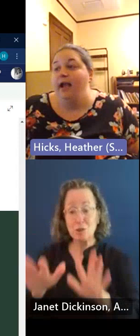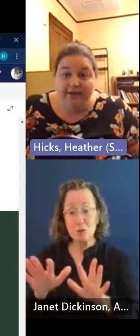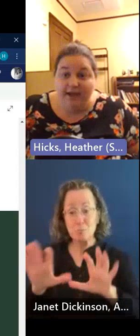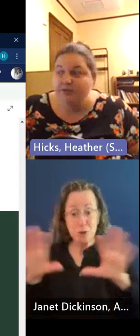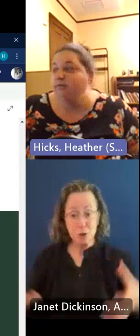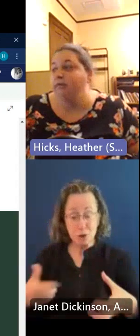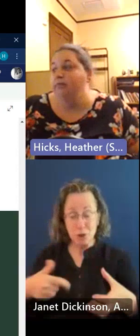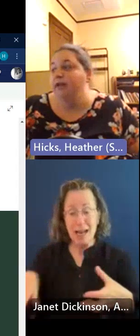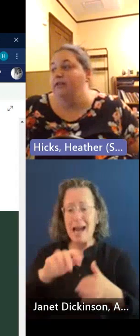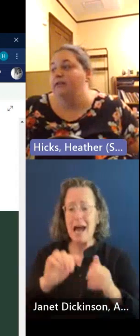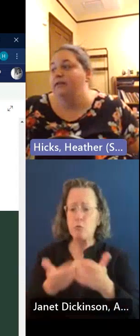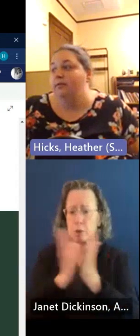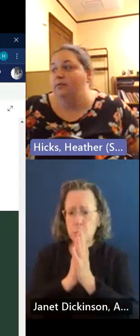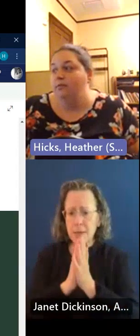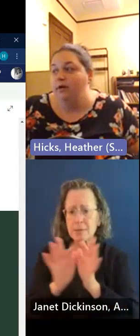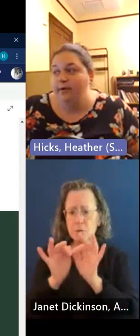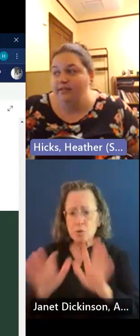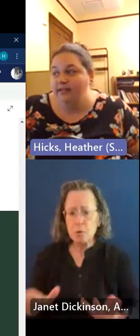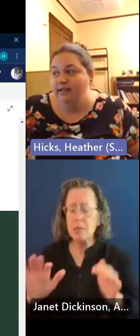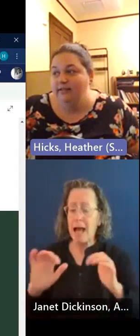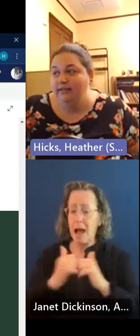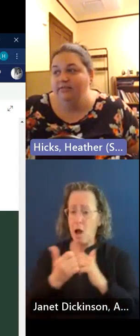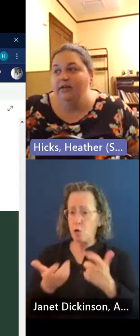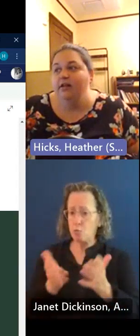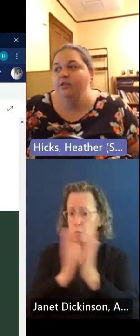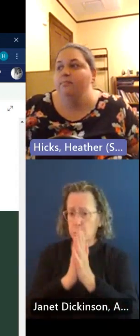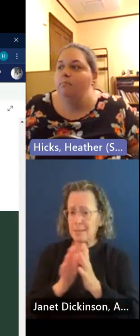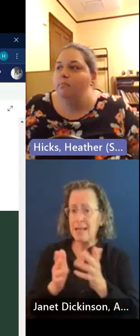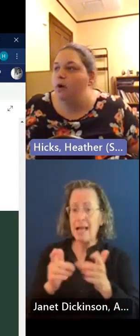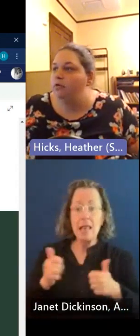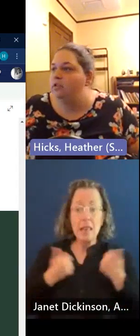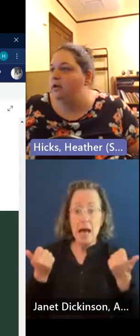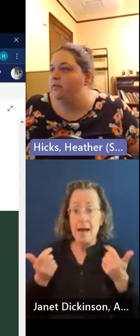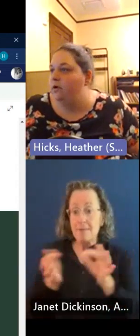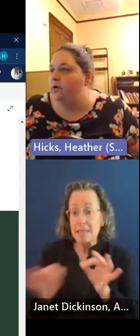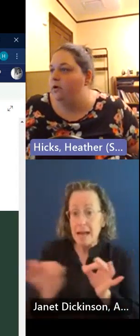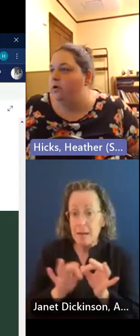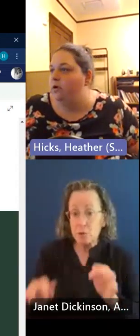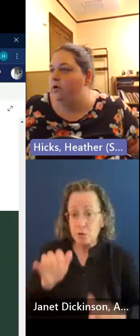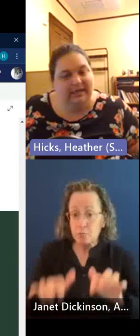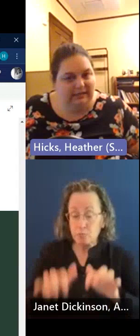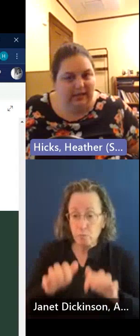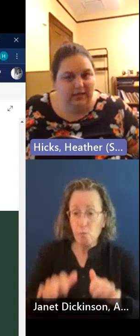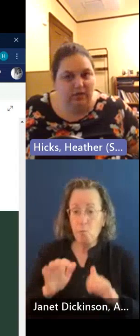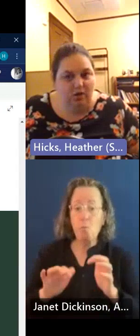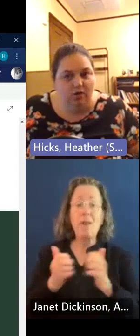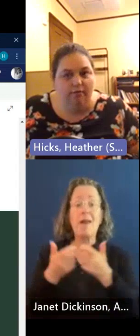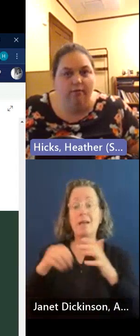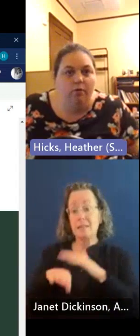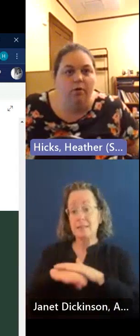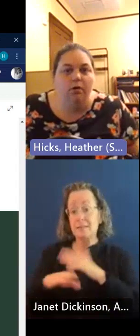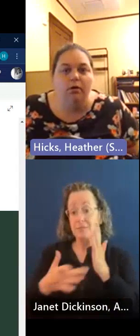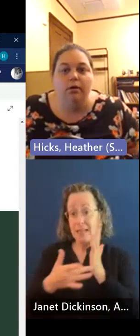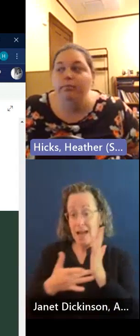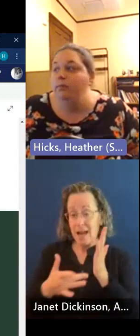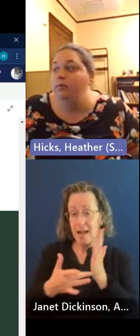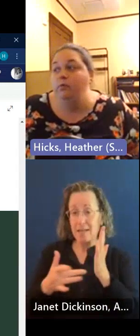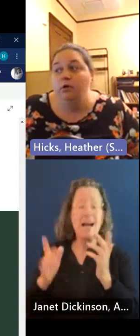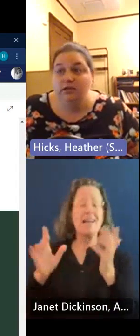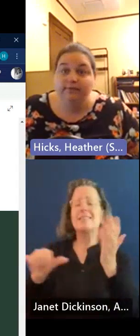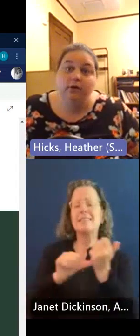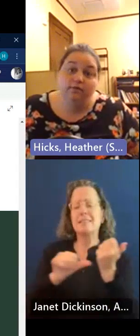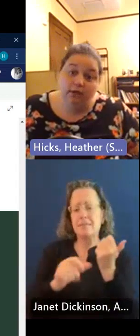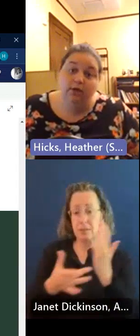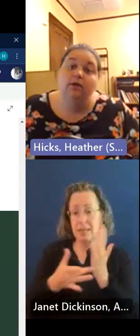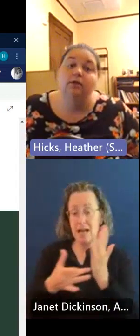do you request live captioning for events? What about assistive technology? Most of the current desk aids are for people